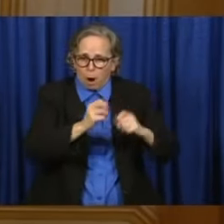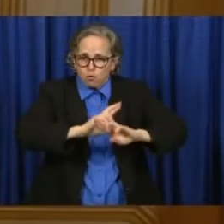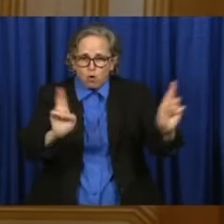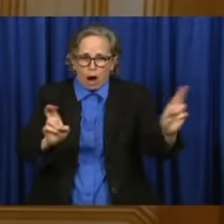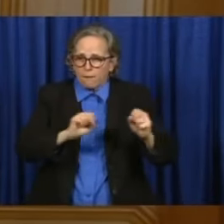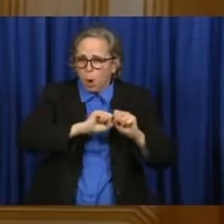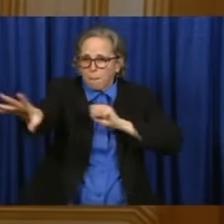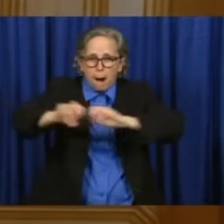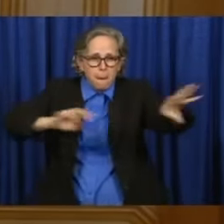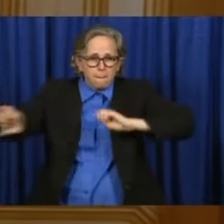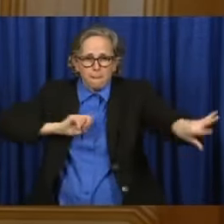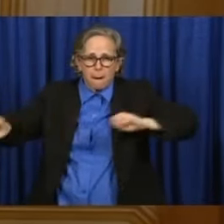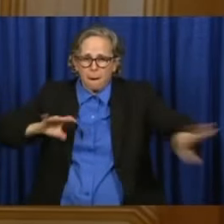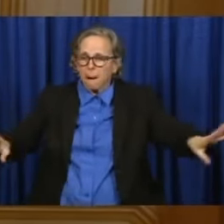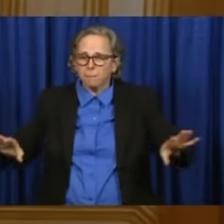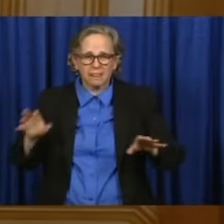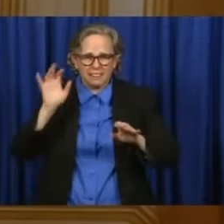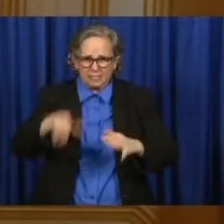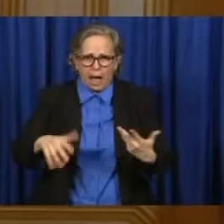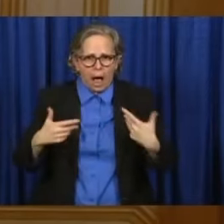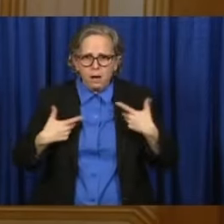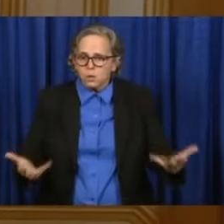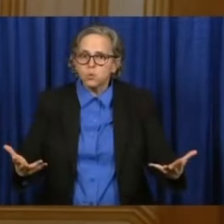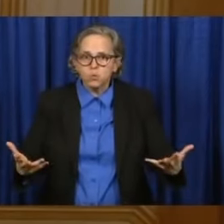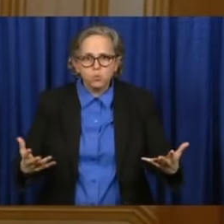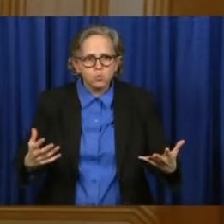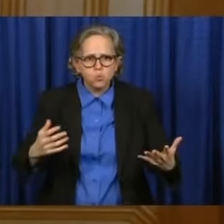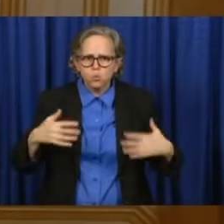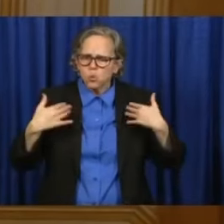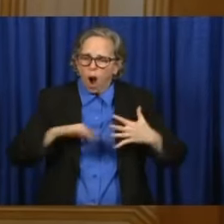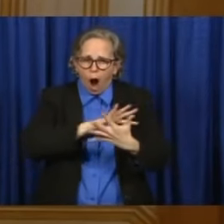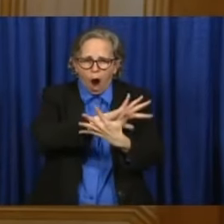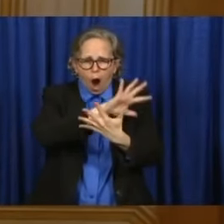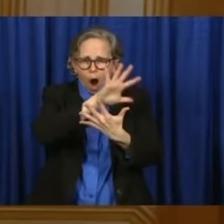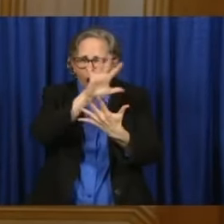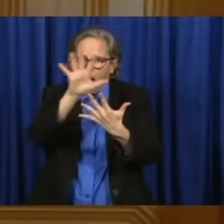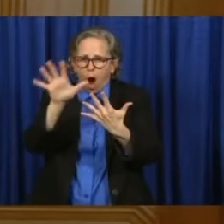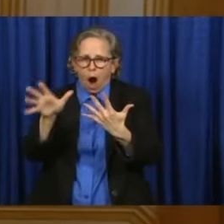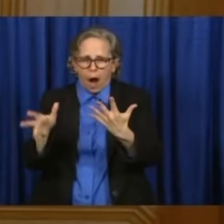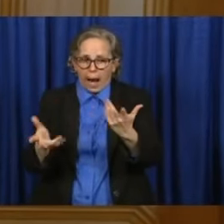of some of these things or make the ventilators. So all of this is going on